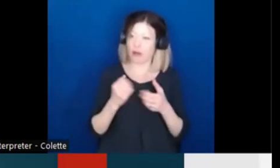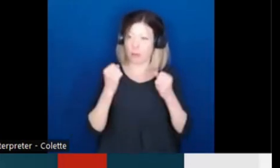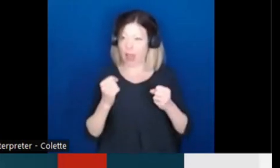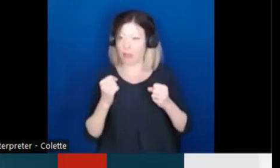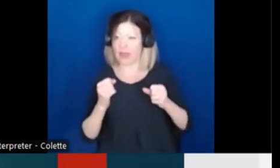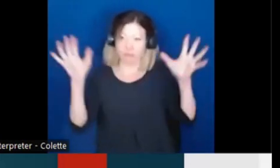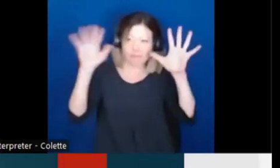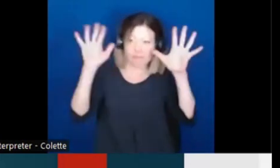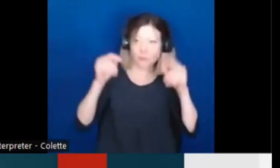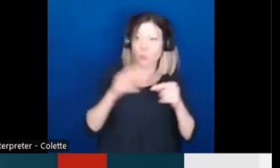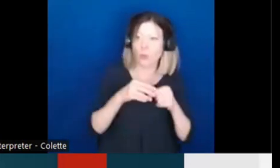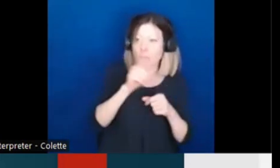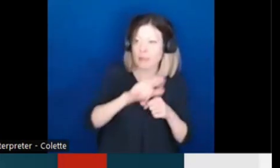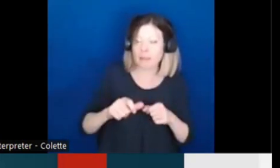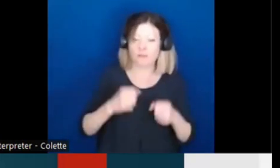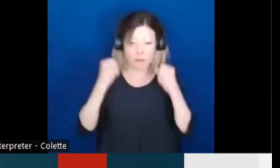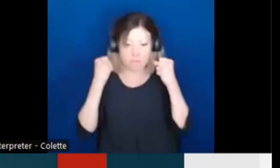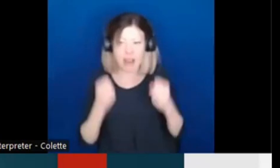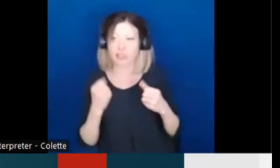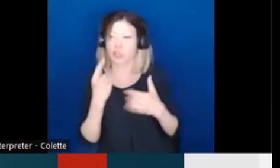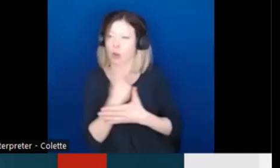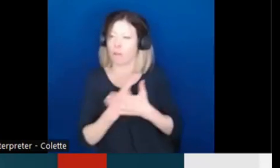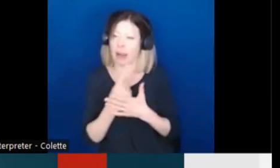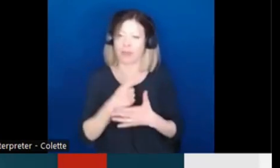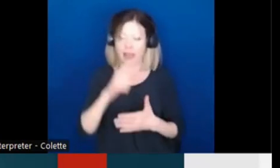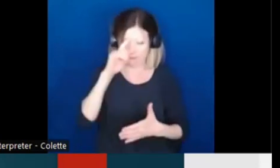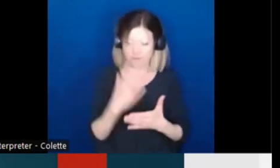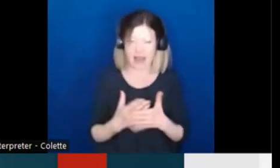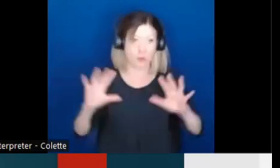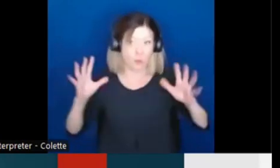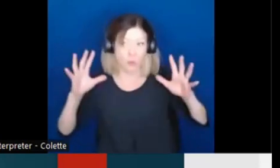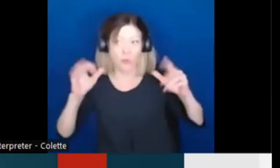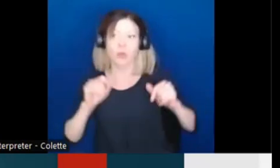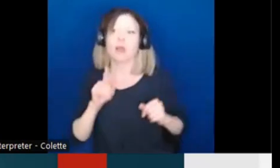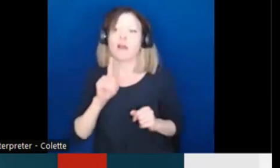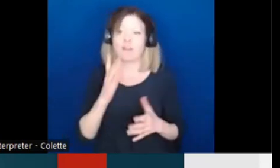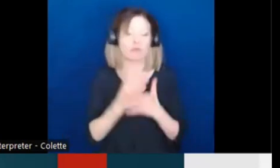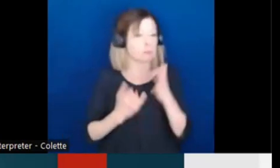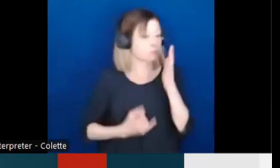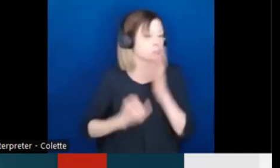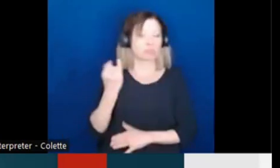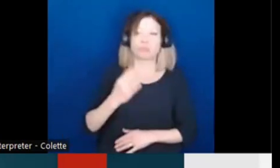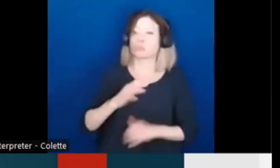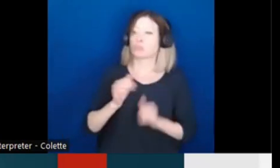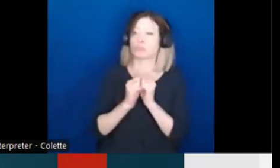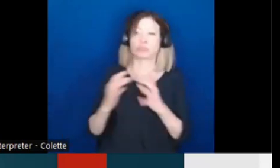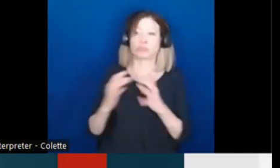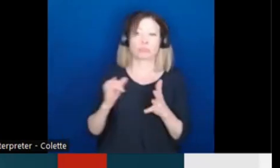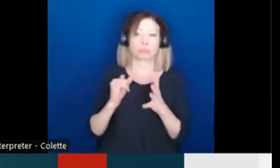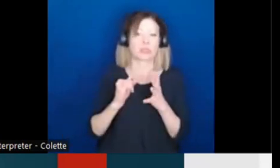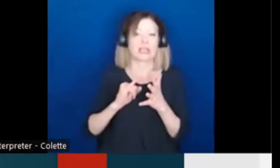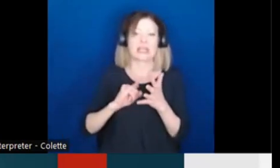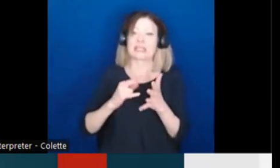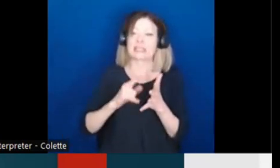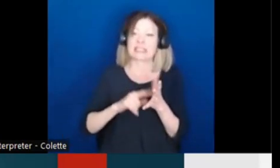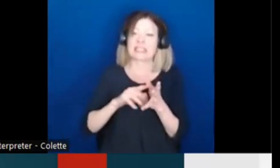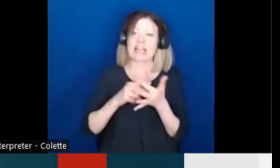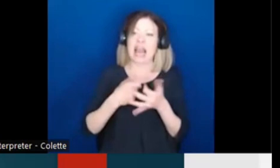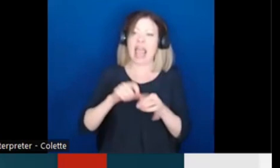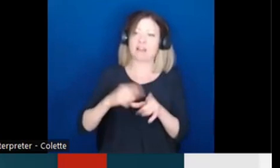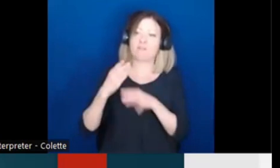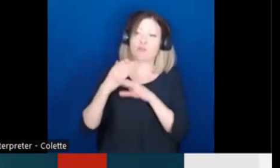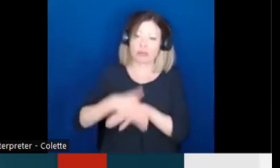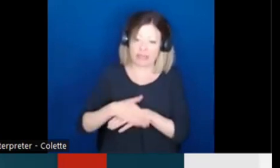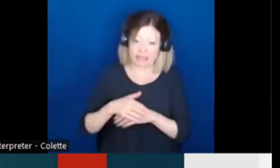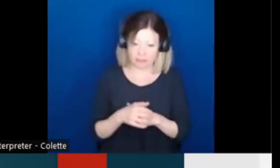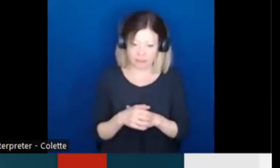strong opinions about things like very anti-slavery. So he was sponsored. One of his sponsors was William Wilberforce, who's